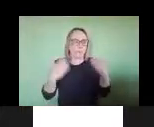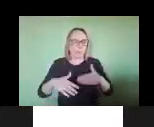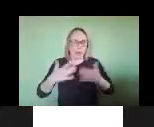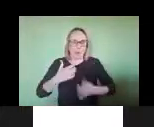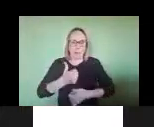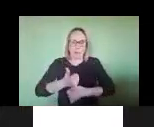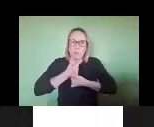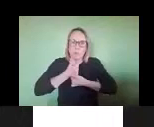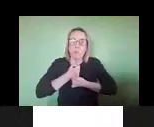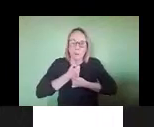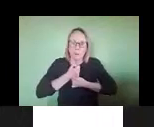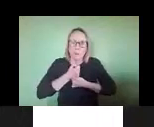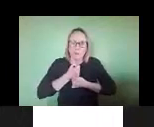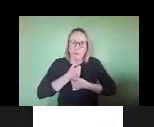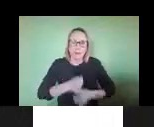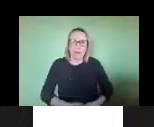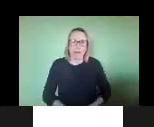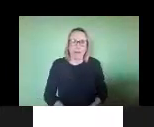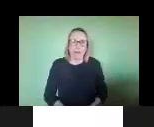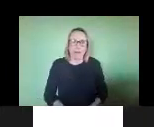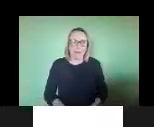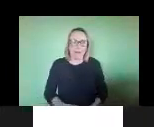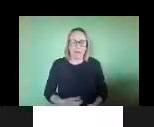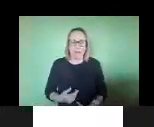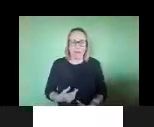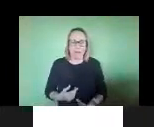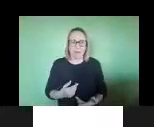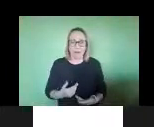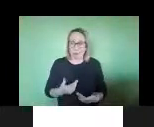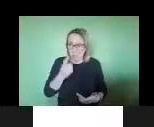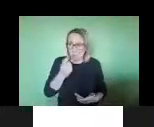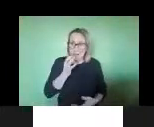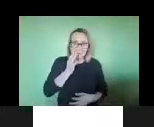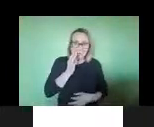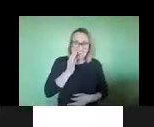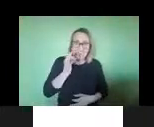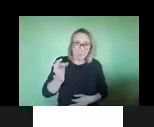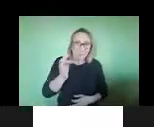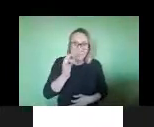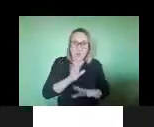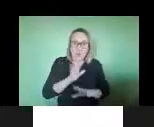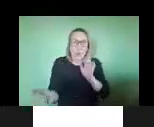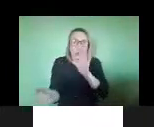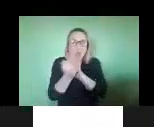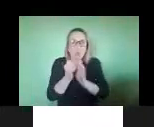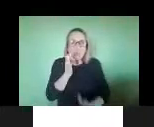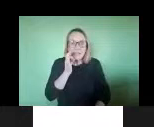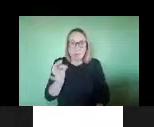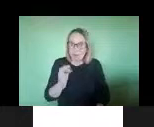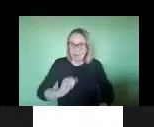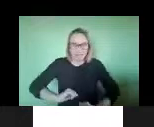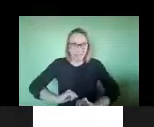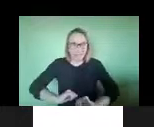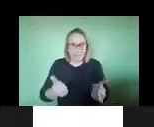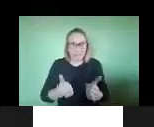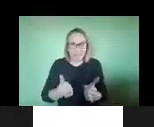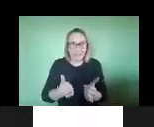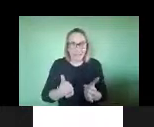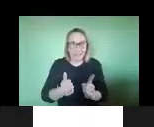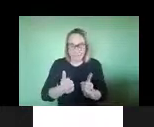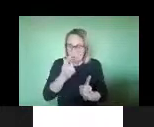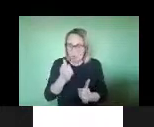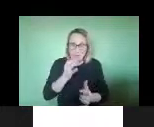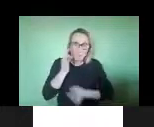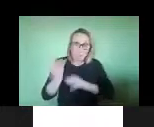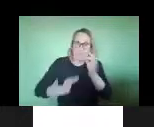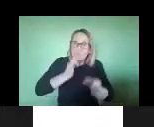I got, and I was never, any question was never a silly one. It was always stuck. No, it was